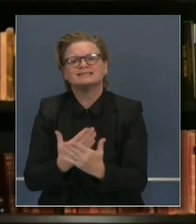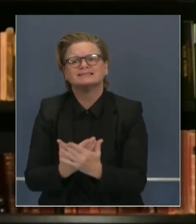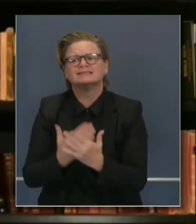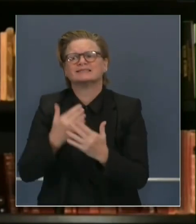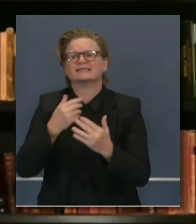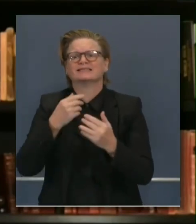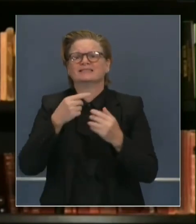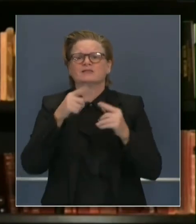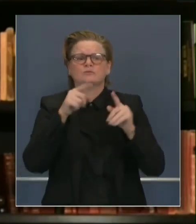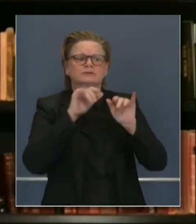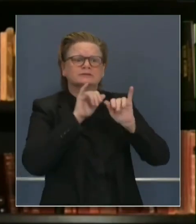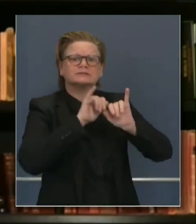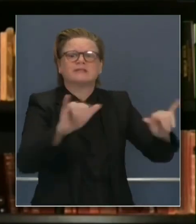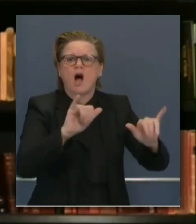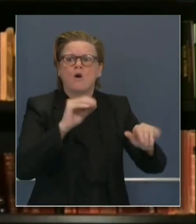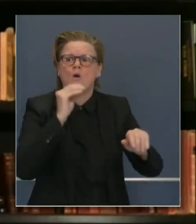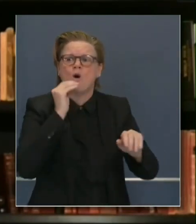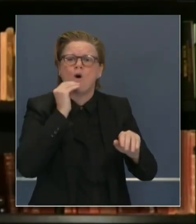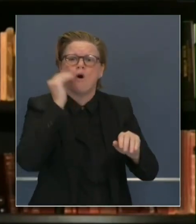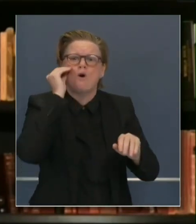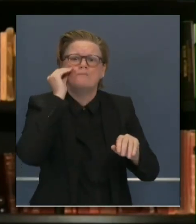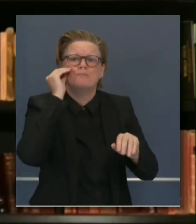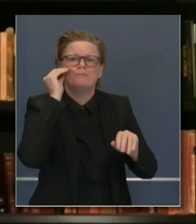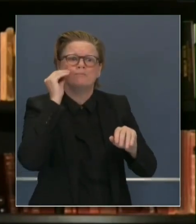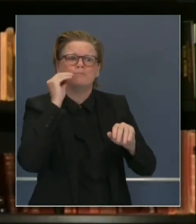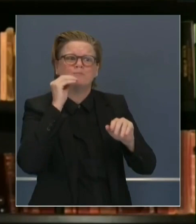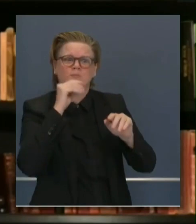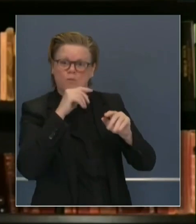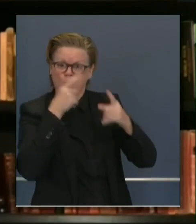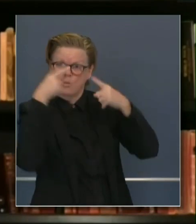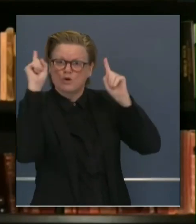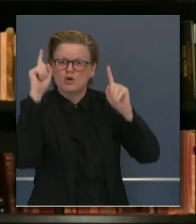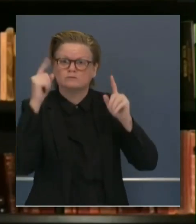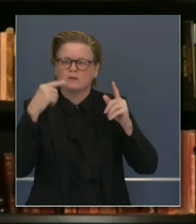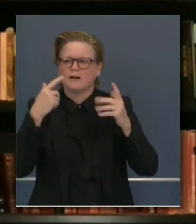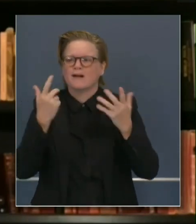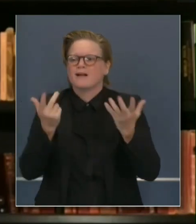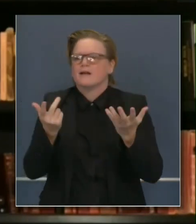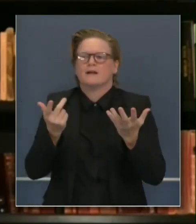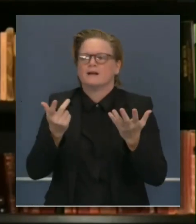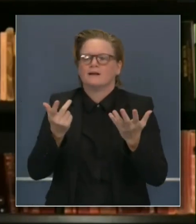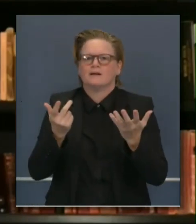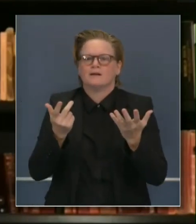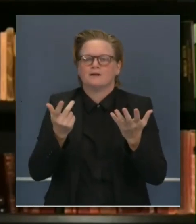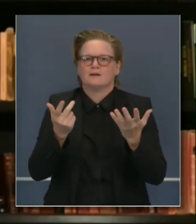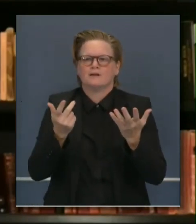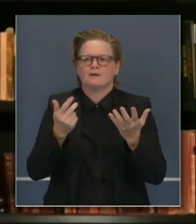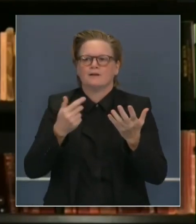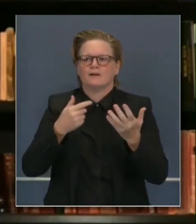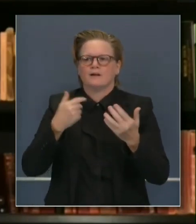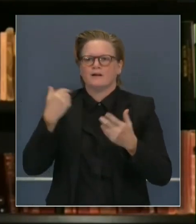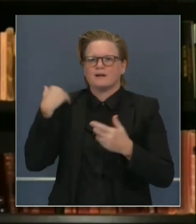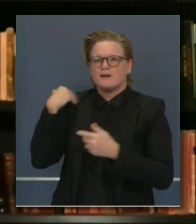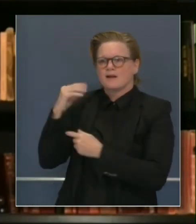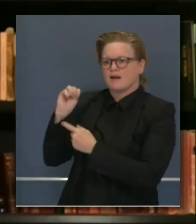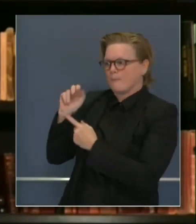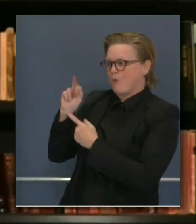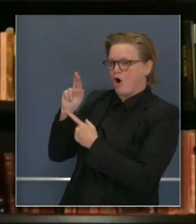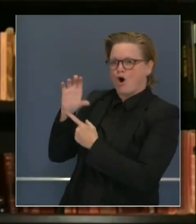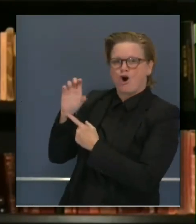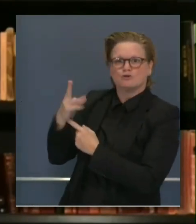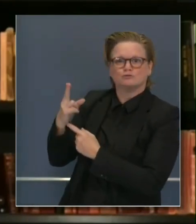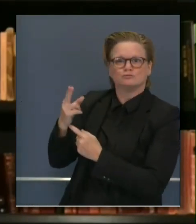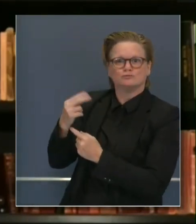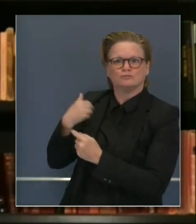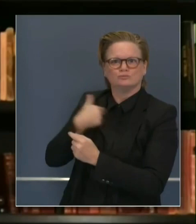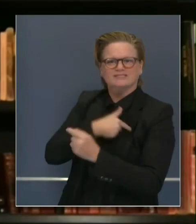what we did by leading the nation as the first state with a stay-at-home order. And we avoided the surge that many other states